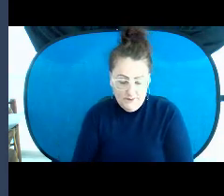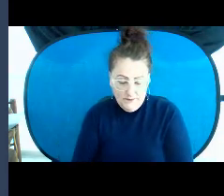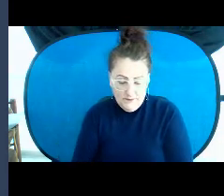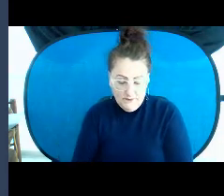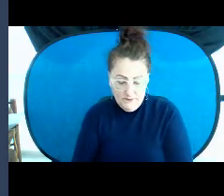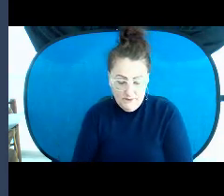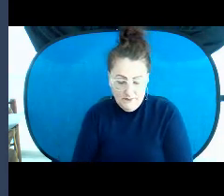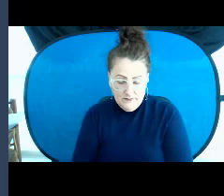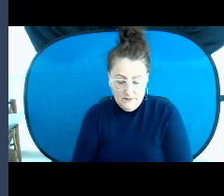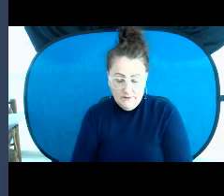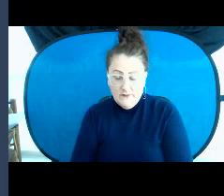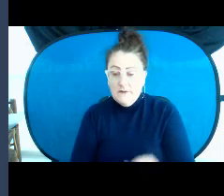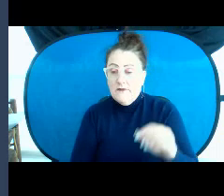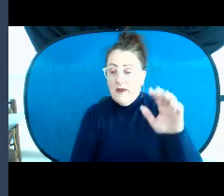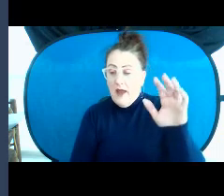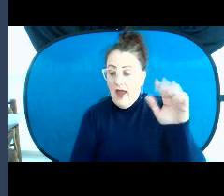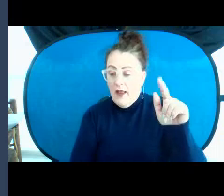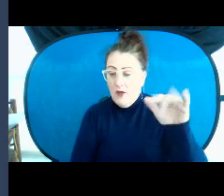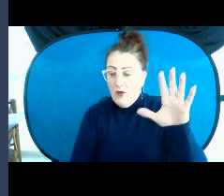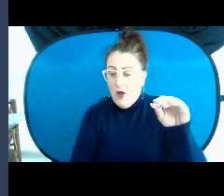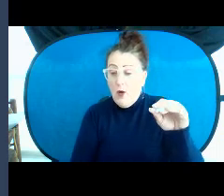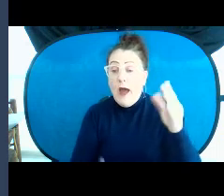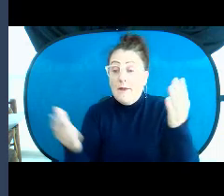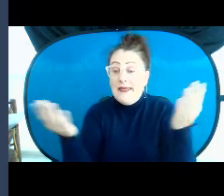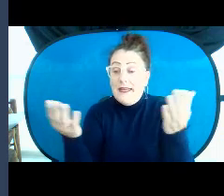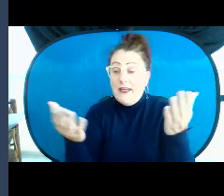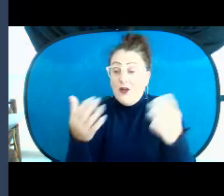Commissioner Lugo. I'm here online.